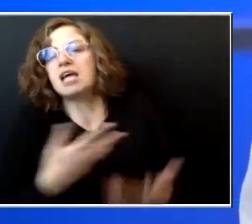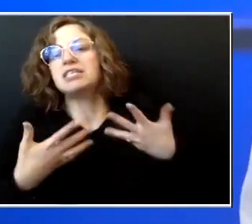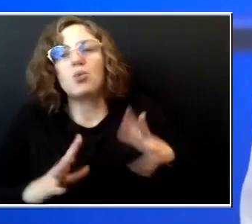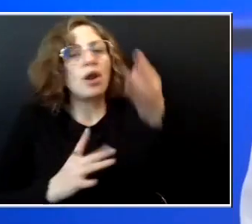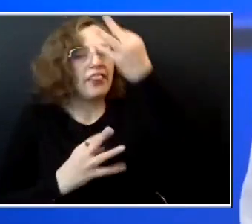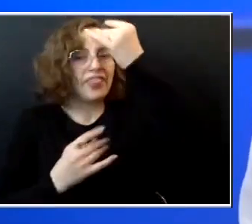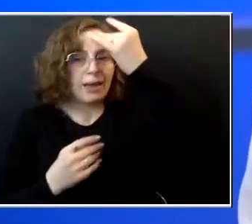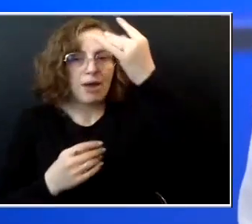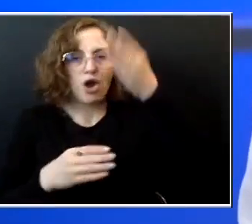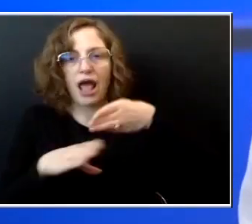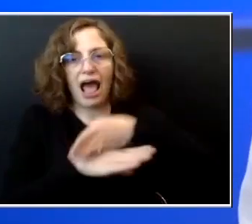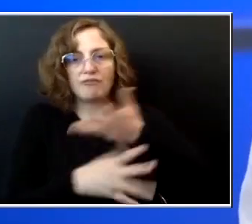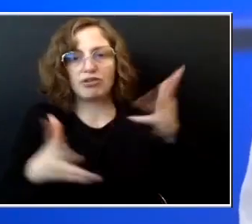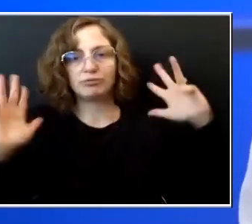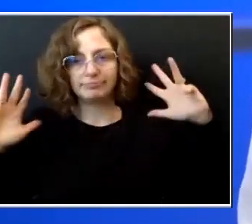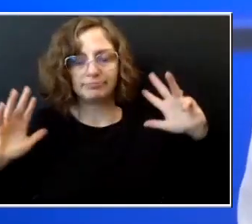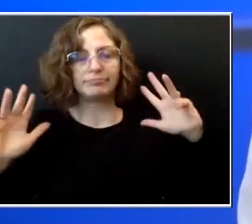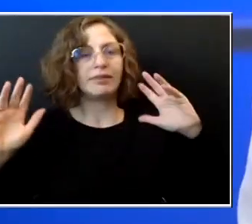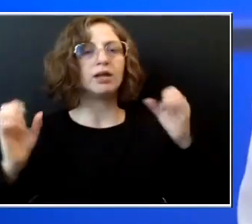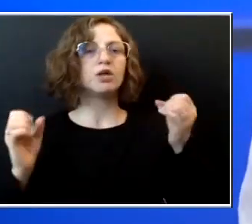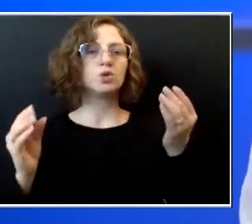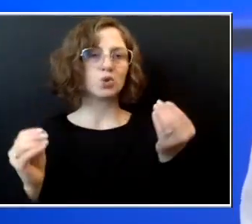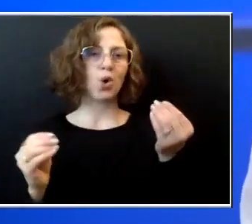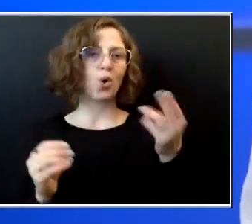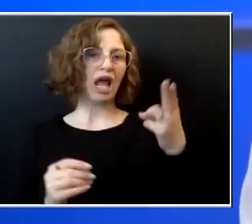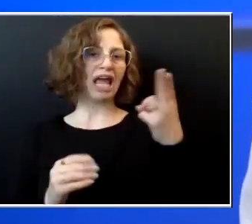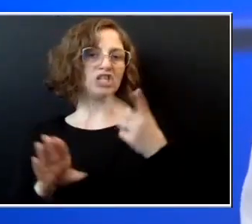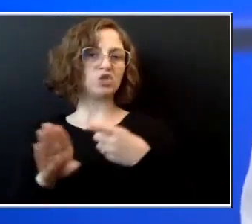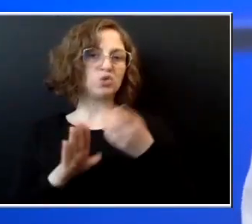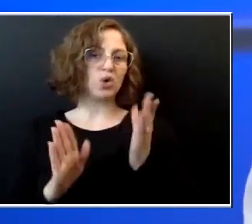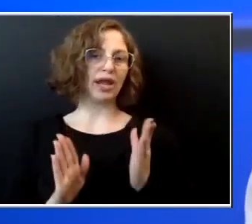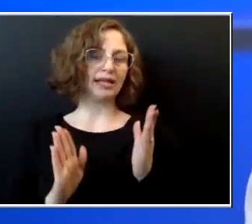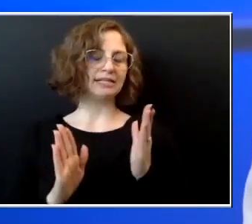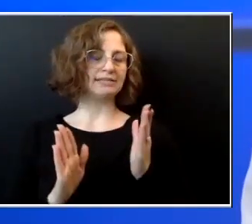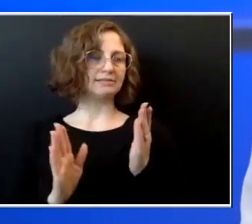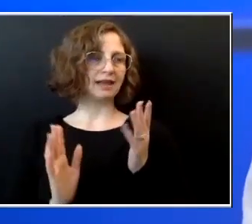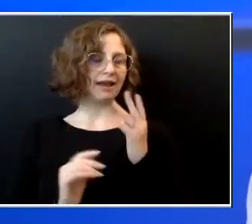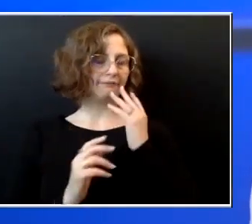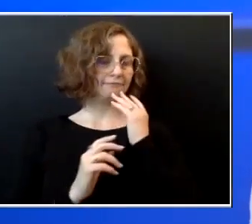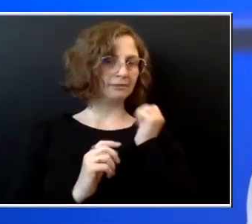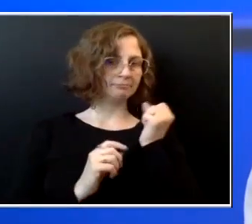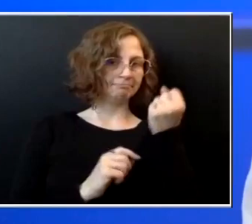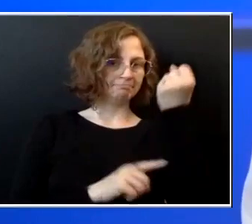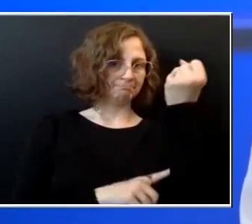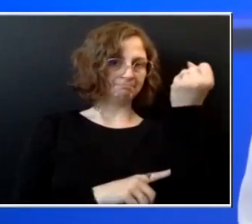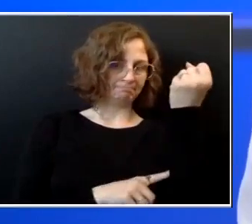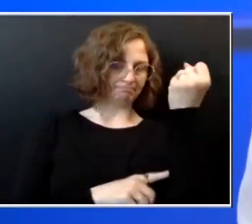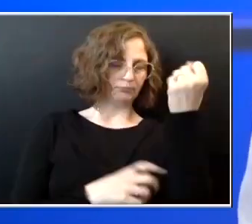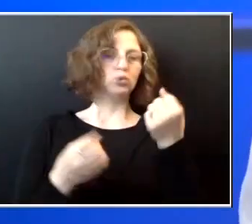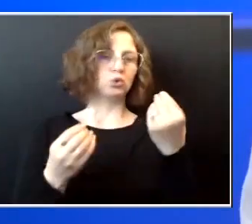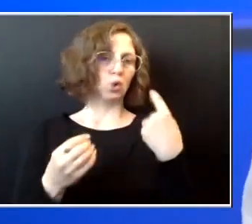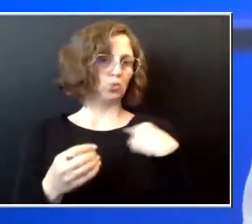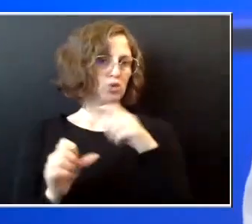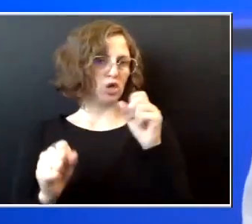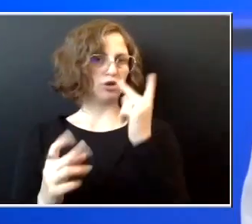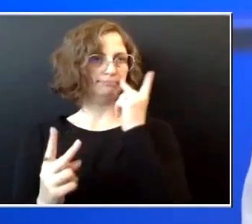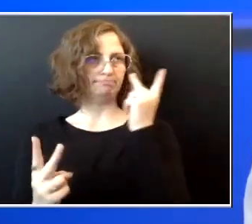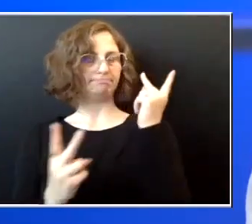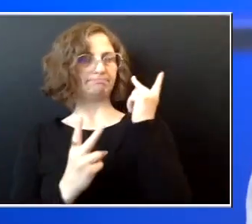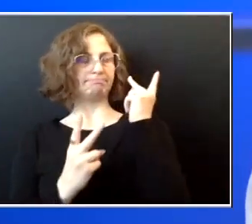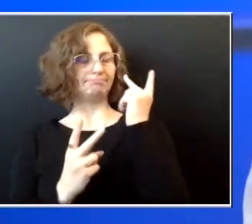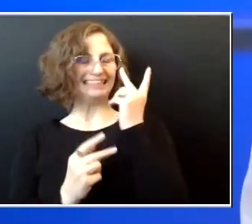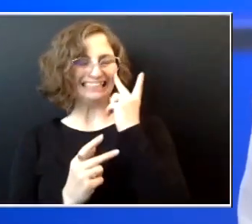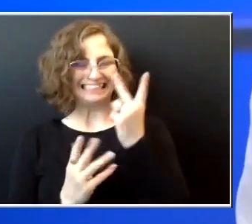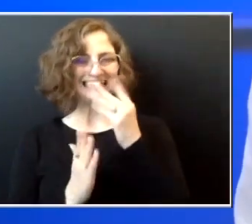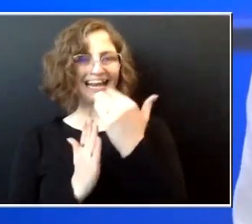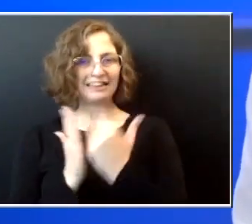So historians in some way kind of held on to it so that we could go back and see the lessons from that time about the difference between New